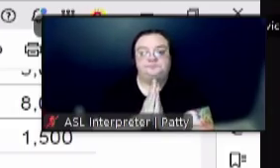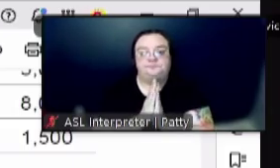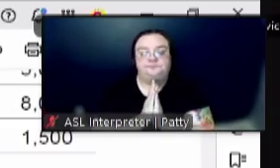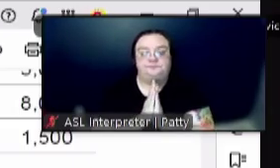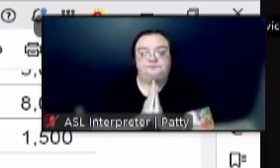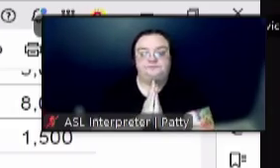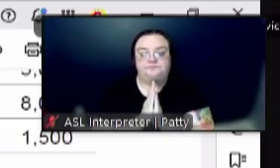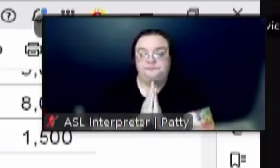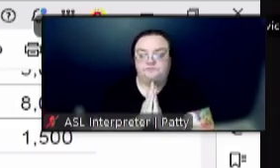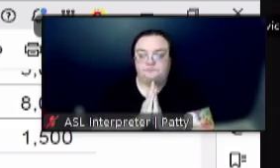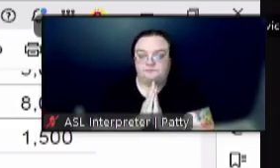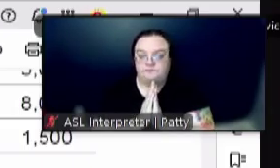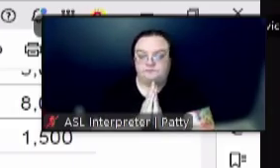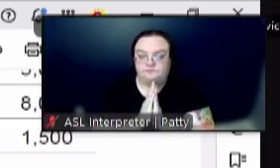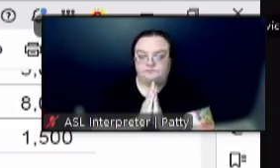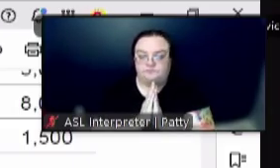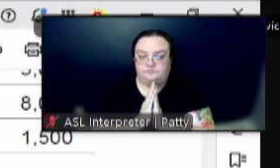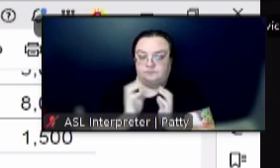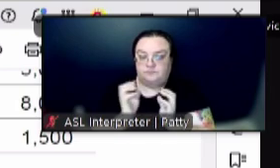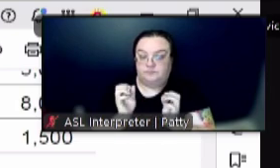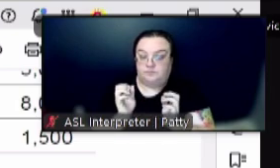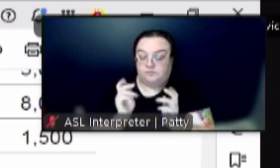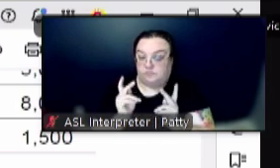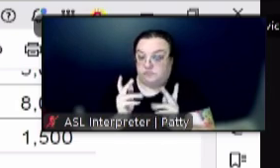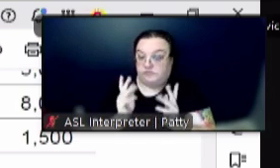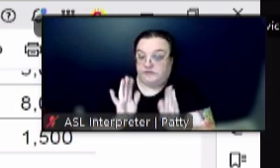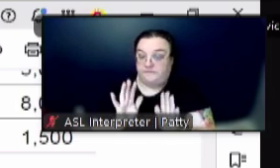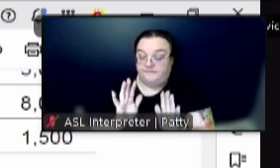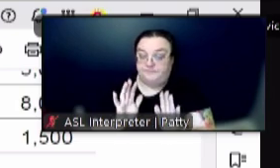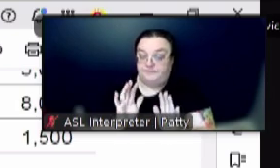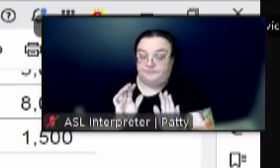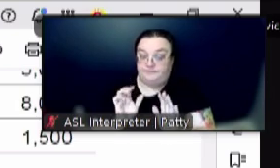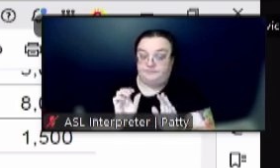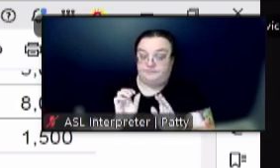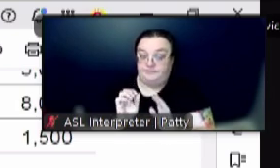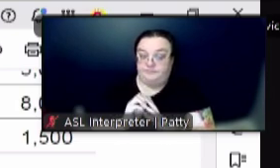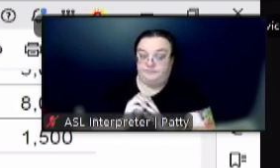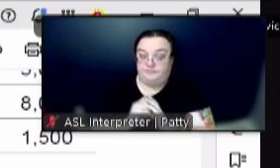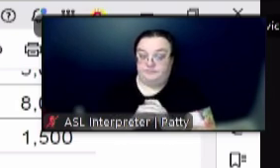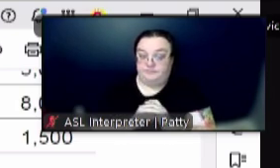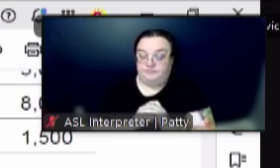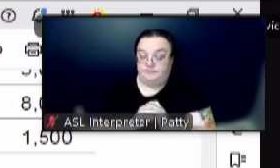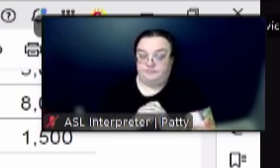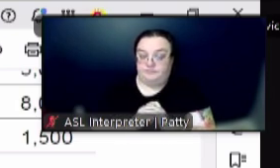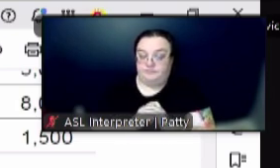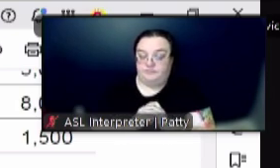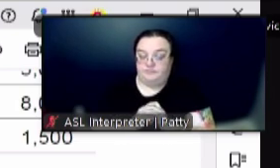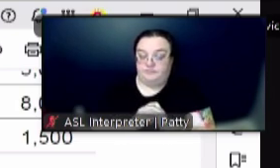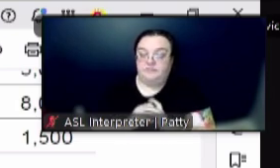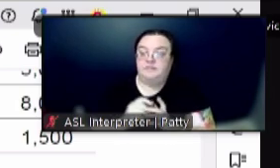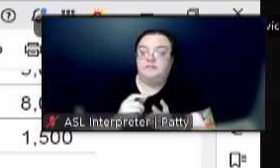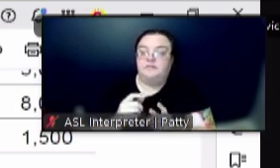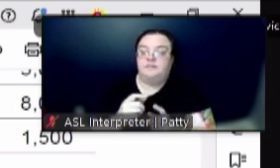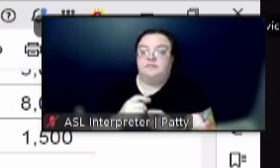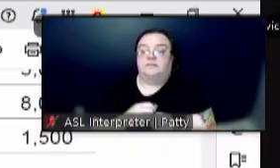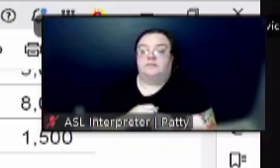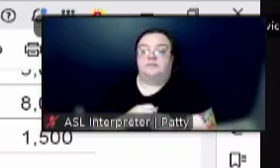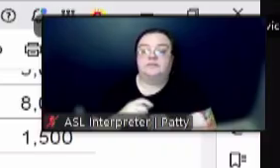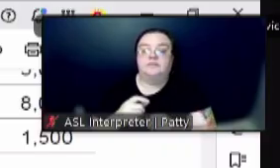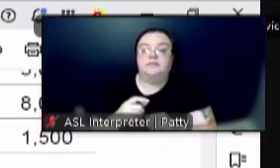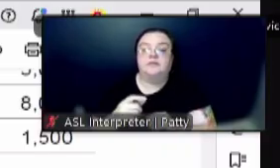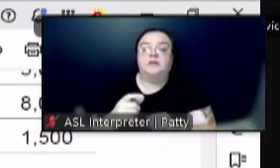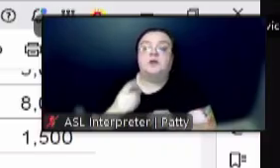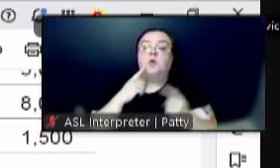Want to take that? Yeah. Break for a couple minutes. If you say that louder, so they. We're gonna take a